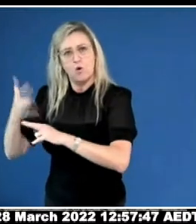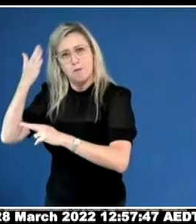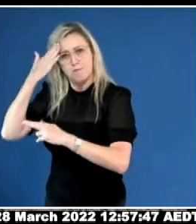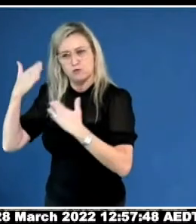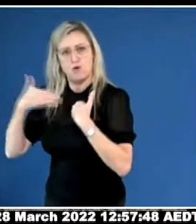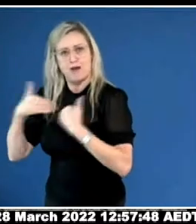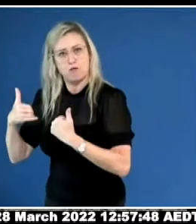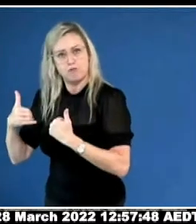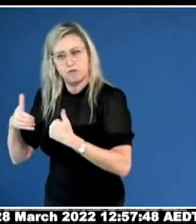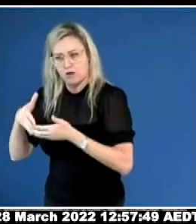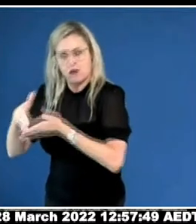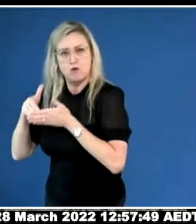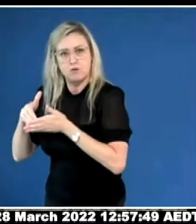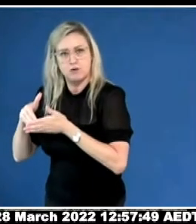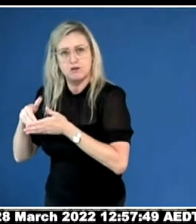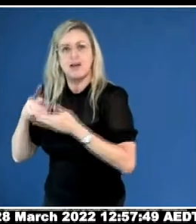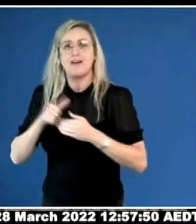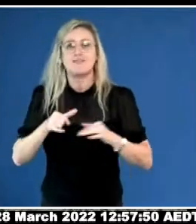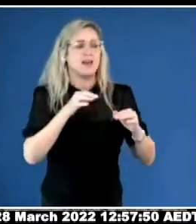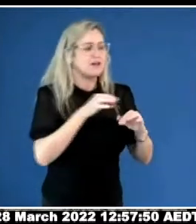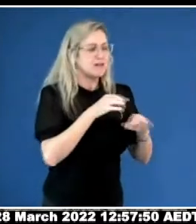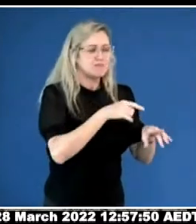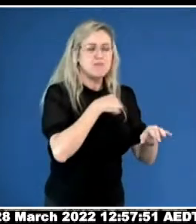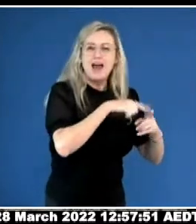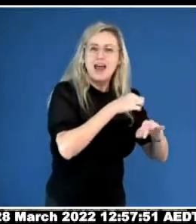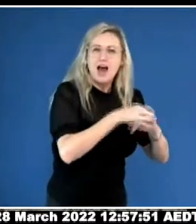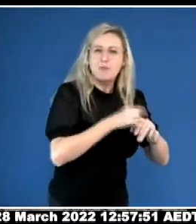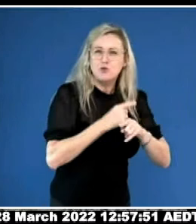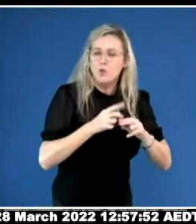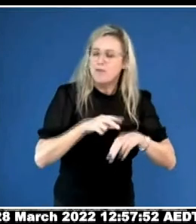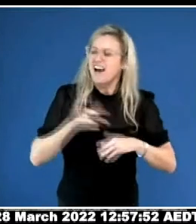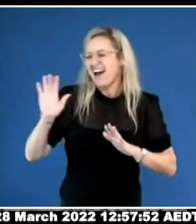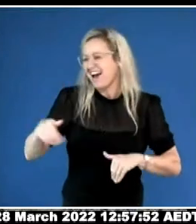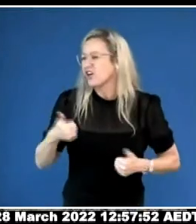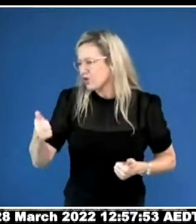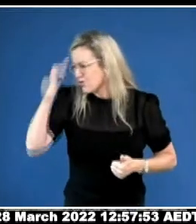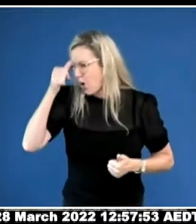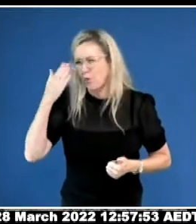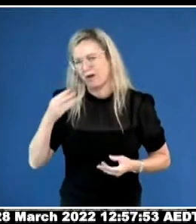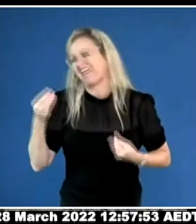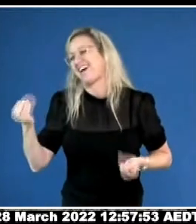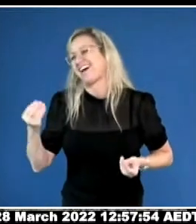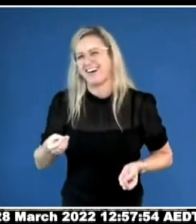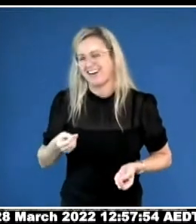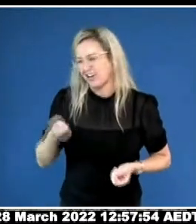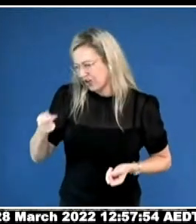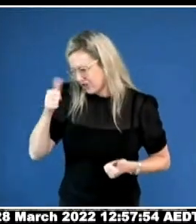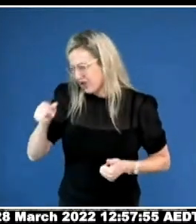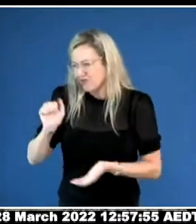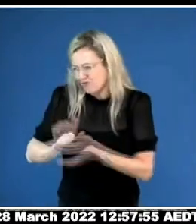Would chat with the police around, oh, you've done the right thing. We know what these women are like. Police were not a safe option for